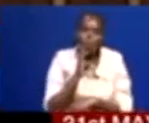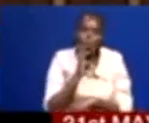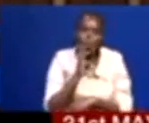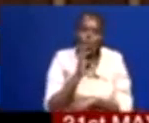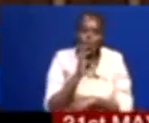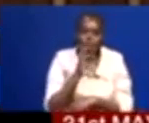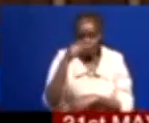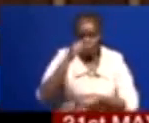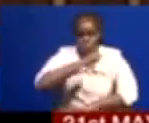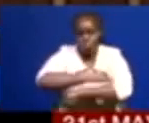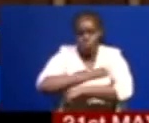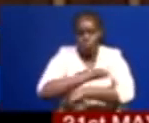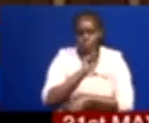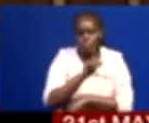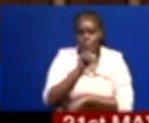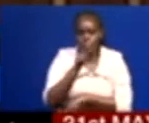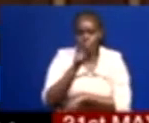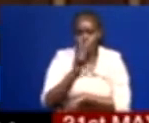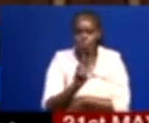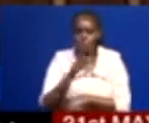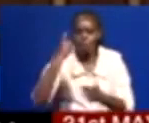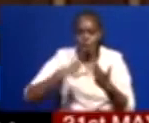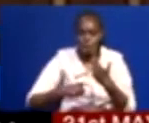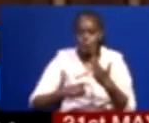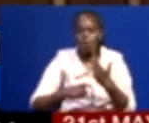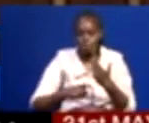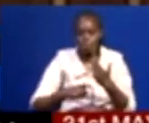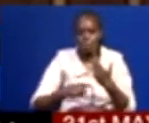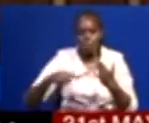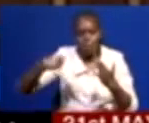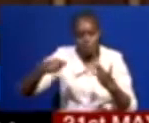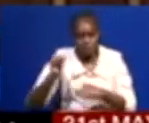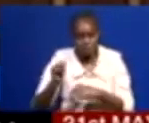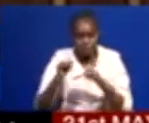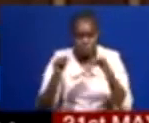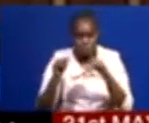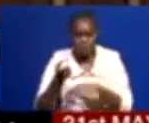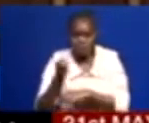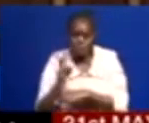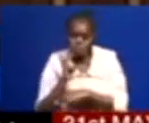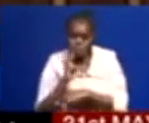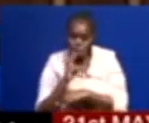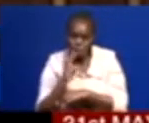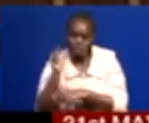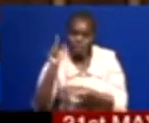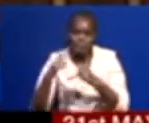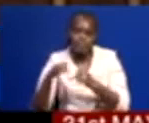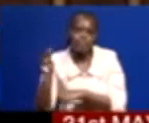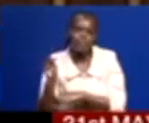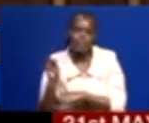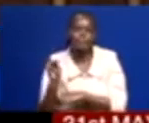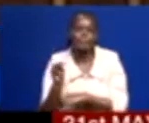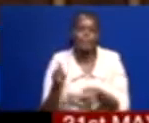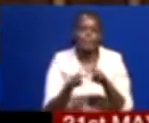school. Indeed, the cost of that water purifier machine is 6 million. The ministry has also